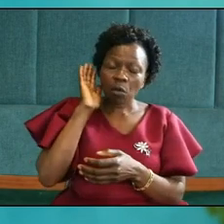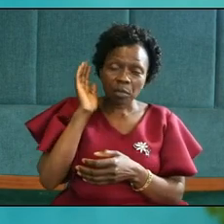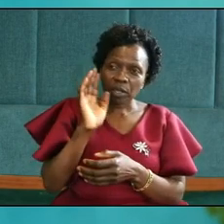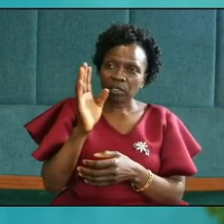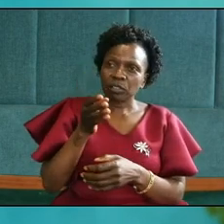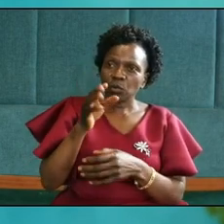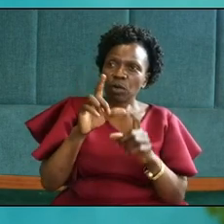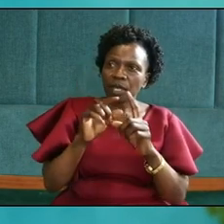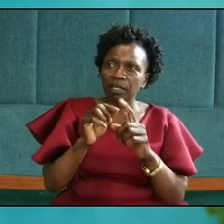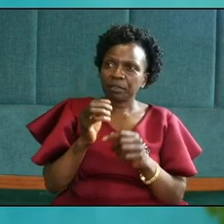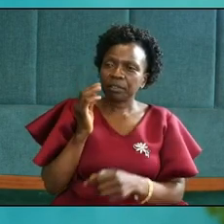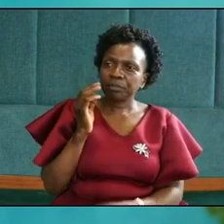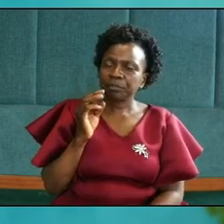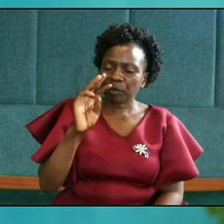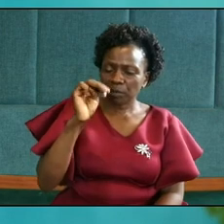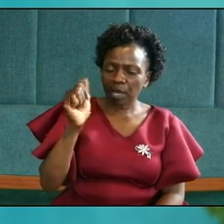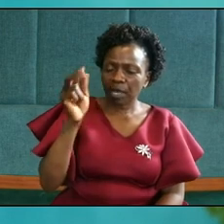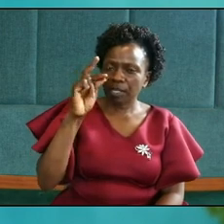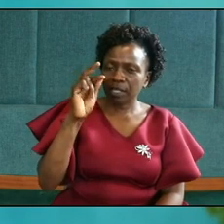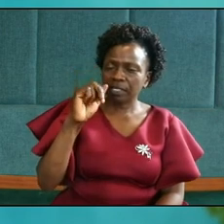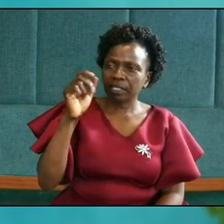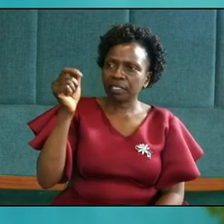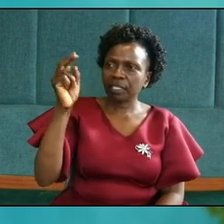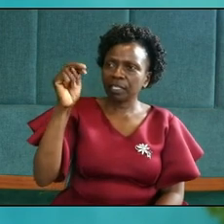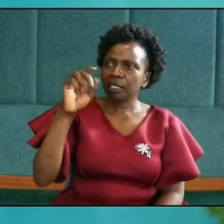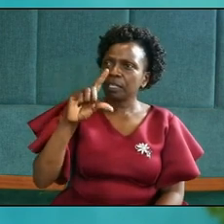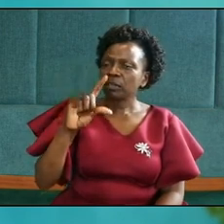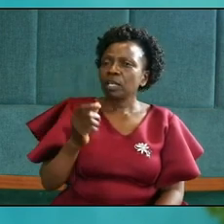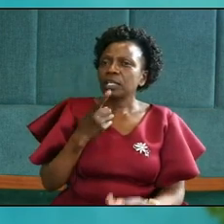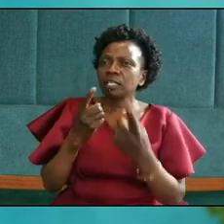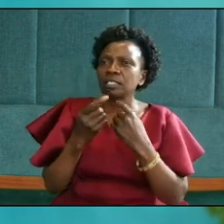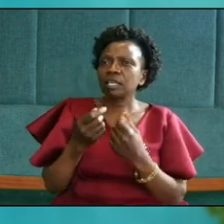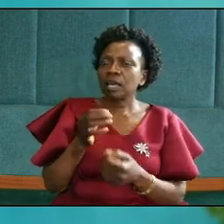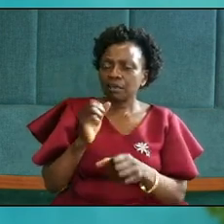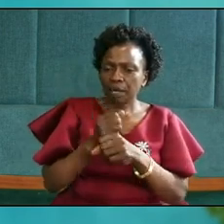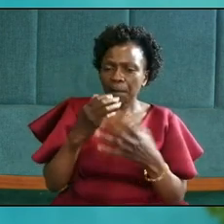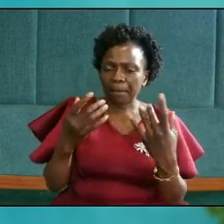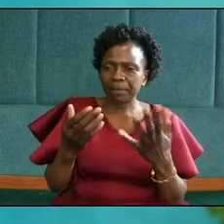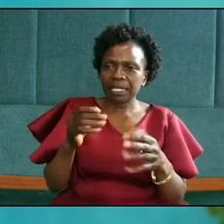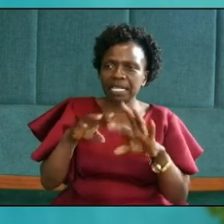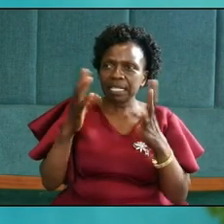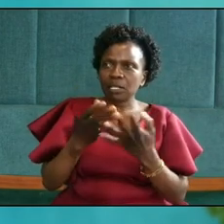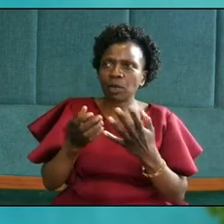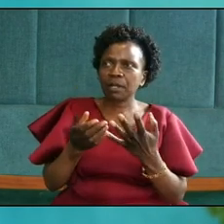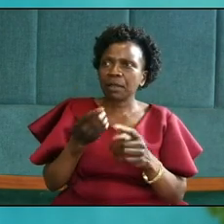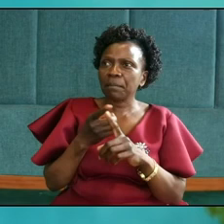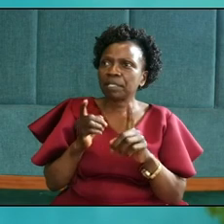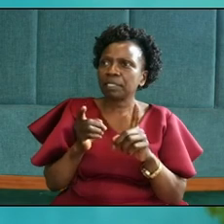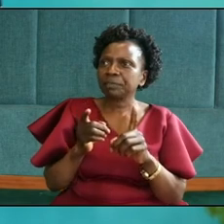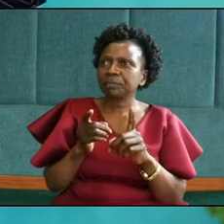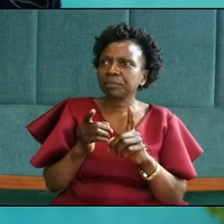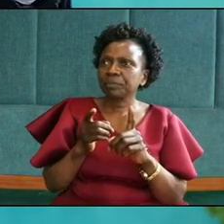word. Martin Luther said, I have held many things in my hands and lost them all, but that which I have committed to